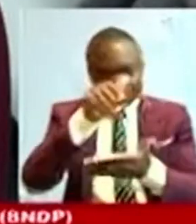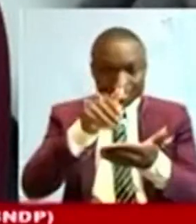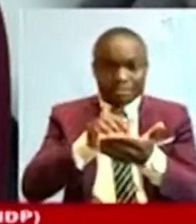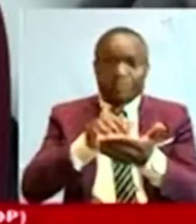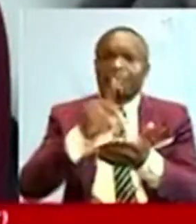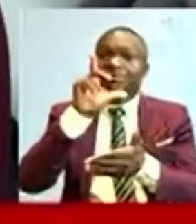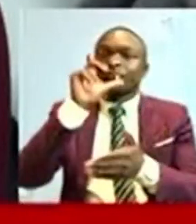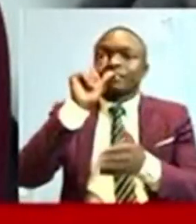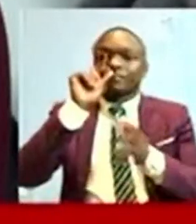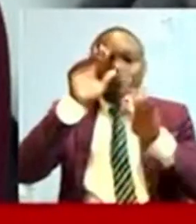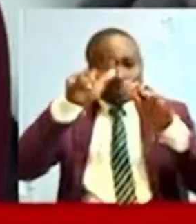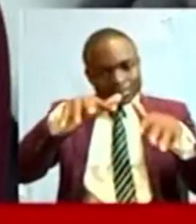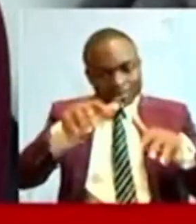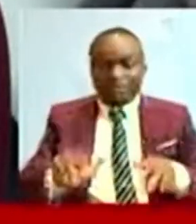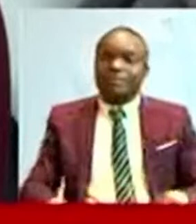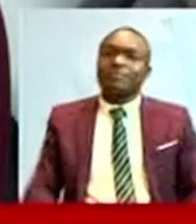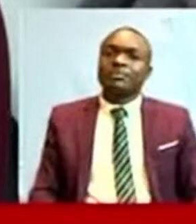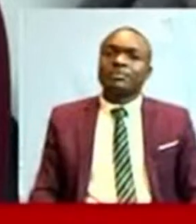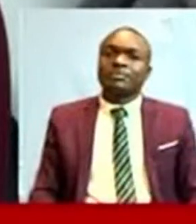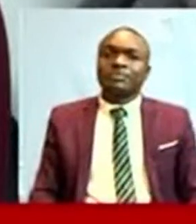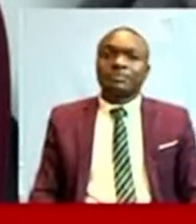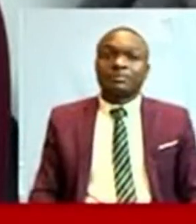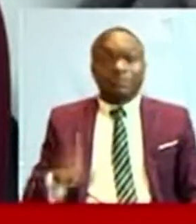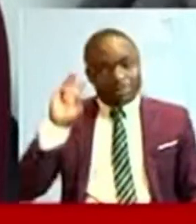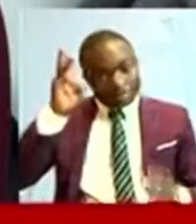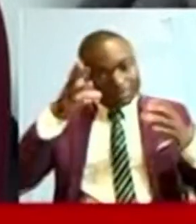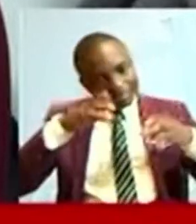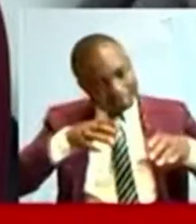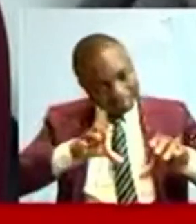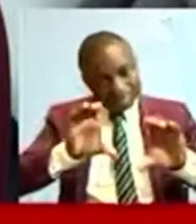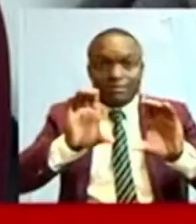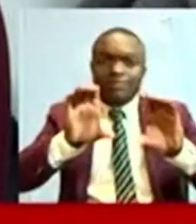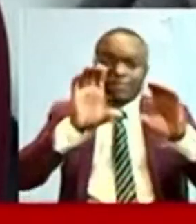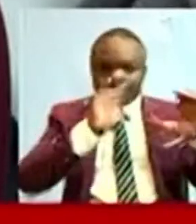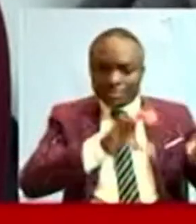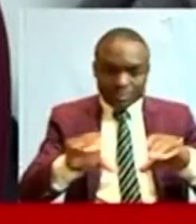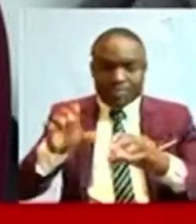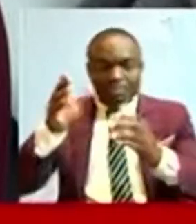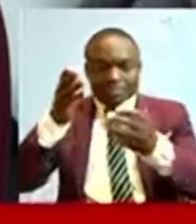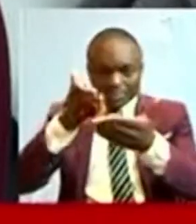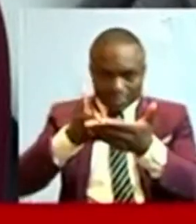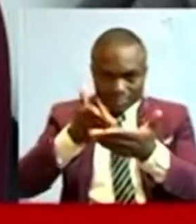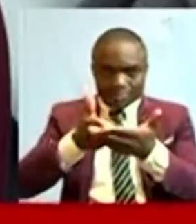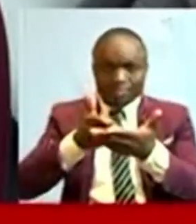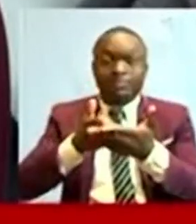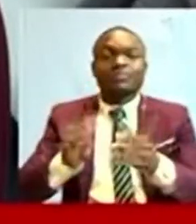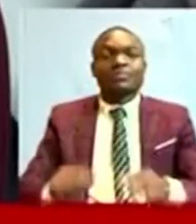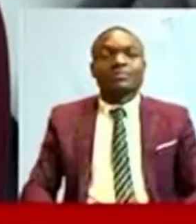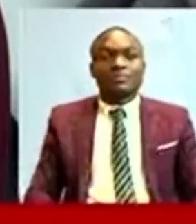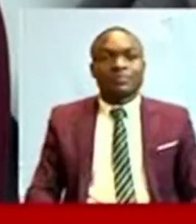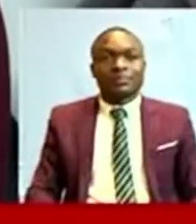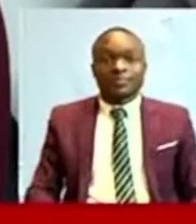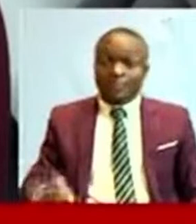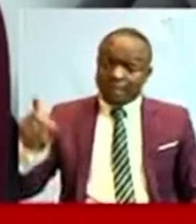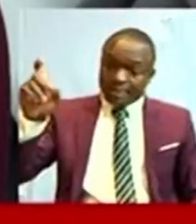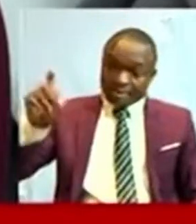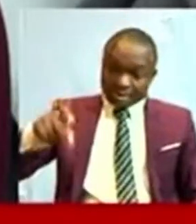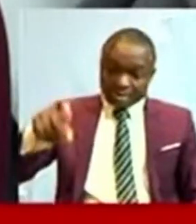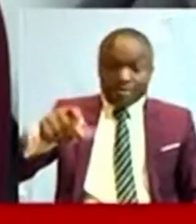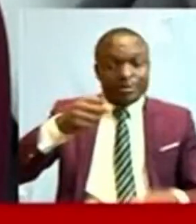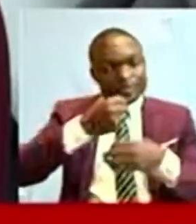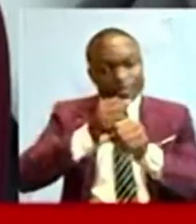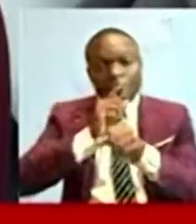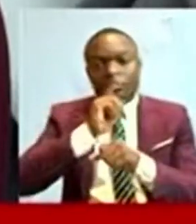Livingstone. And we'll continue to do this case to the need for ensuring that we